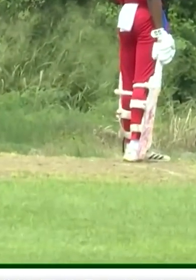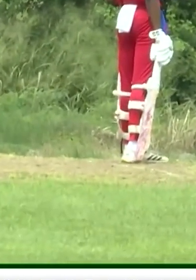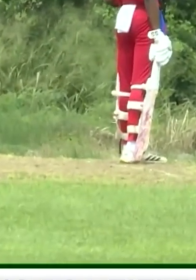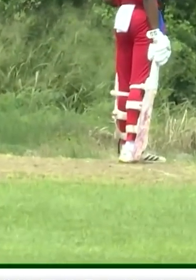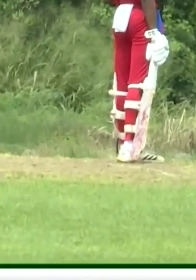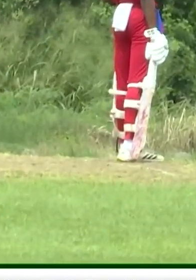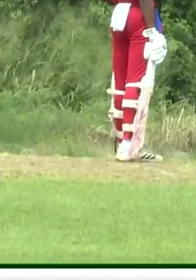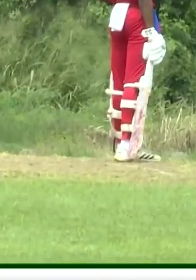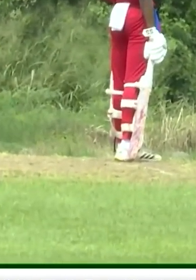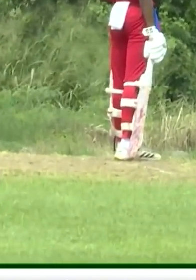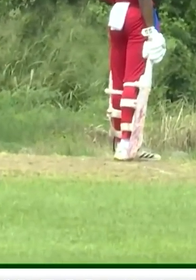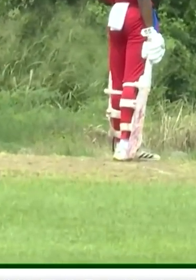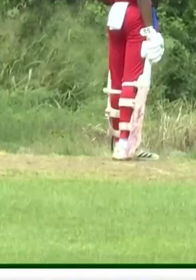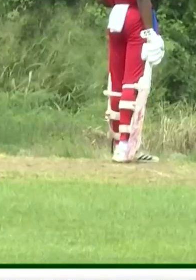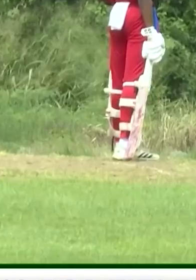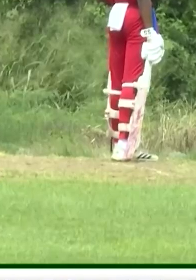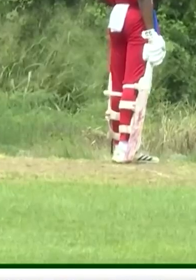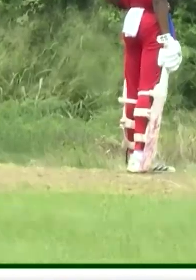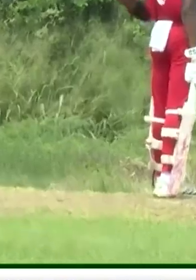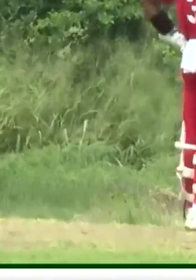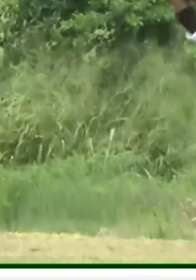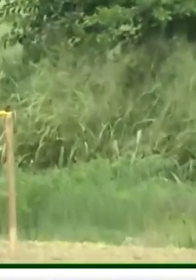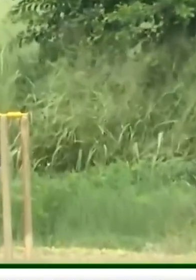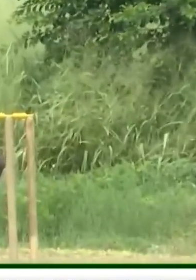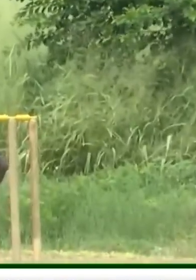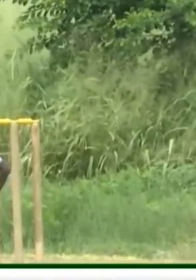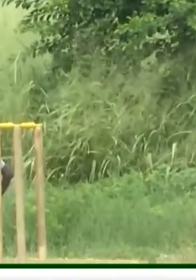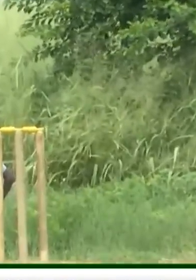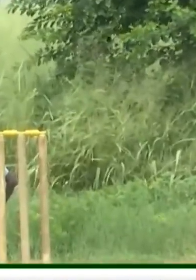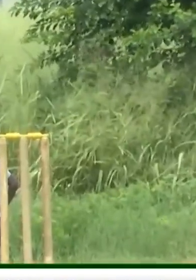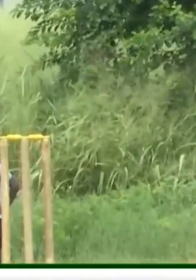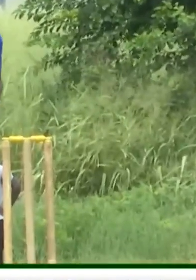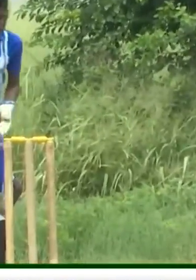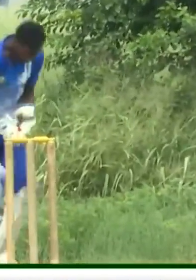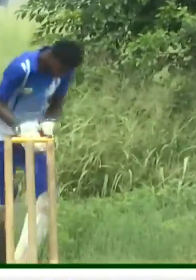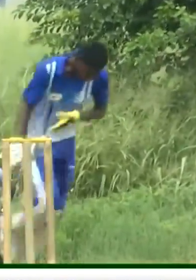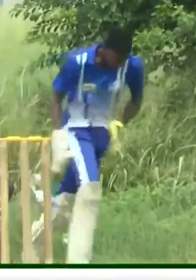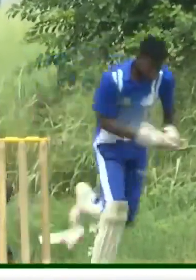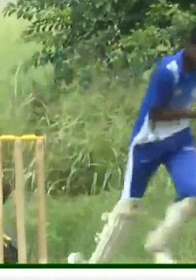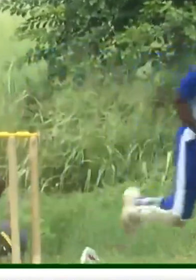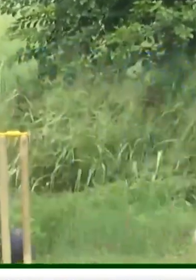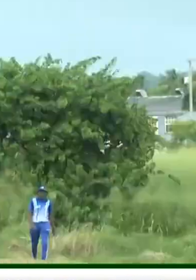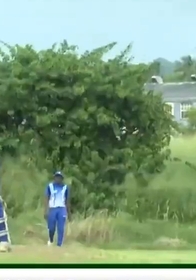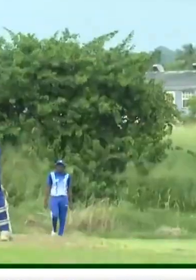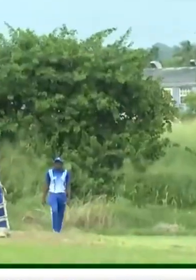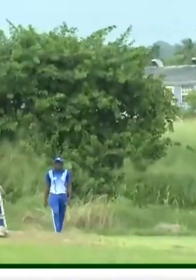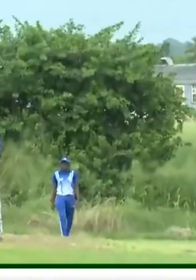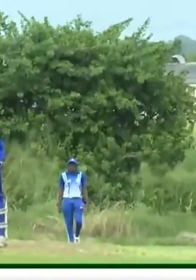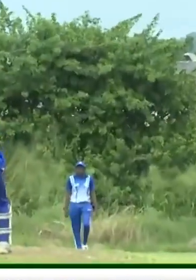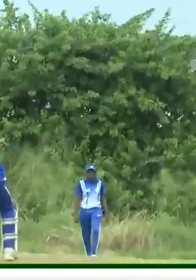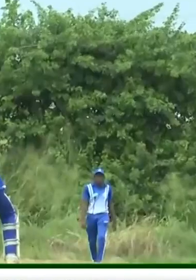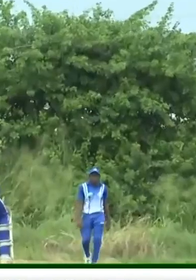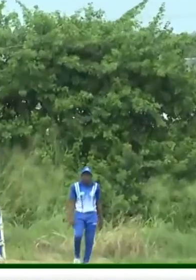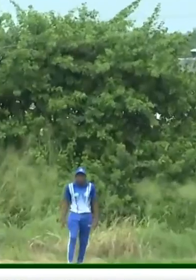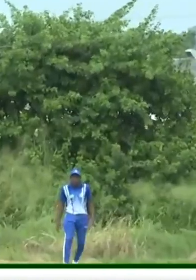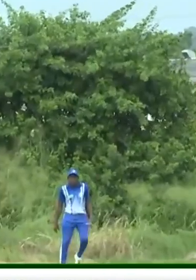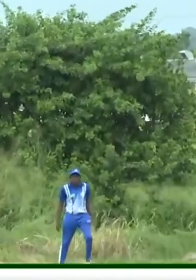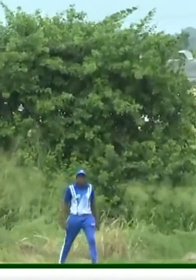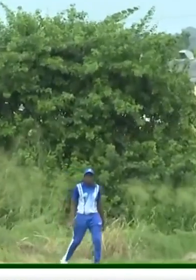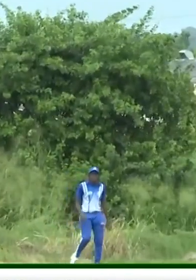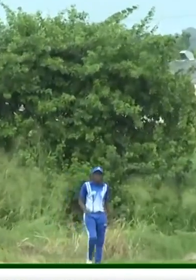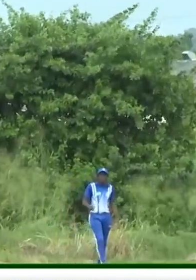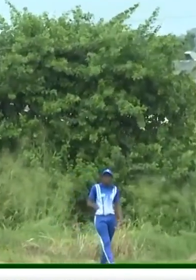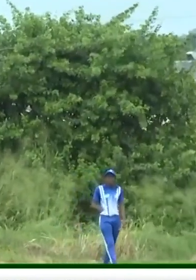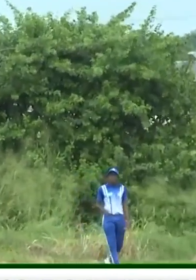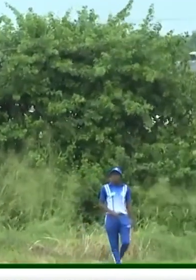at the striker's end and Clark is run out for 25. Queen's College 57 for 3. The very next ball, David